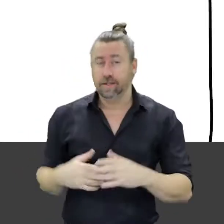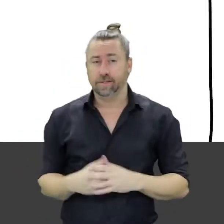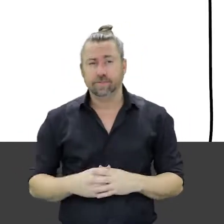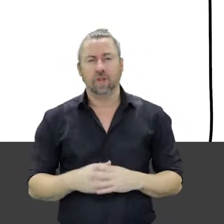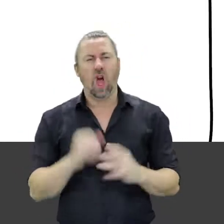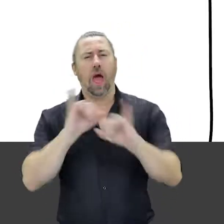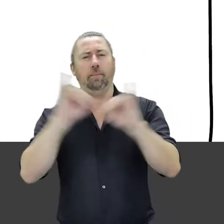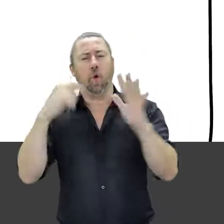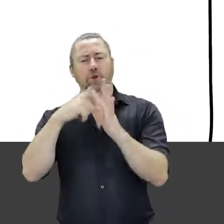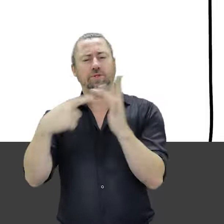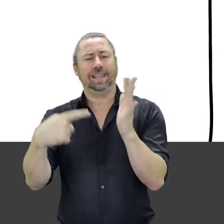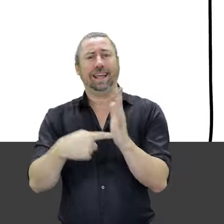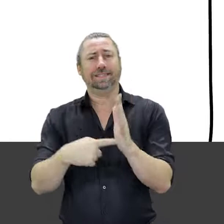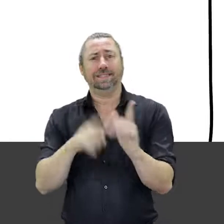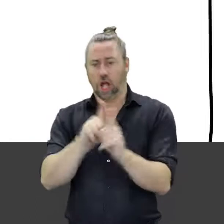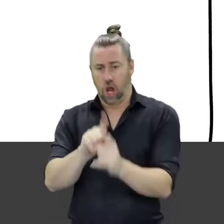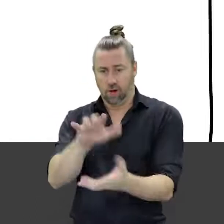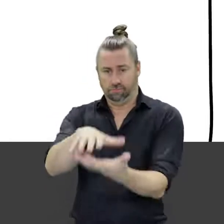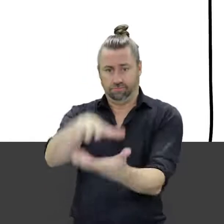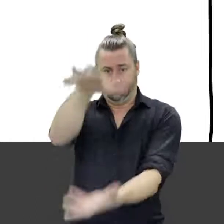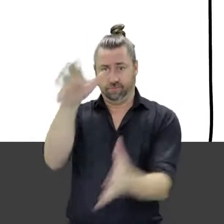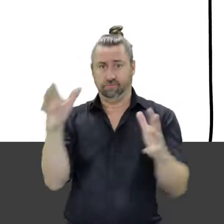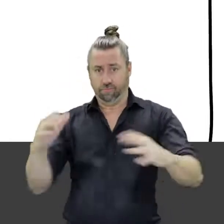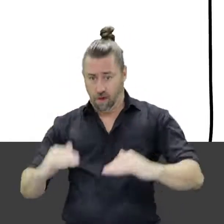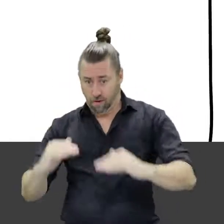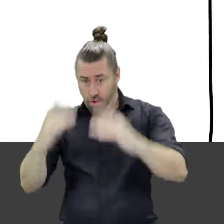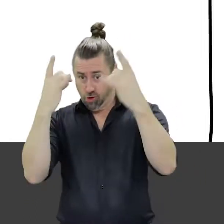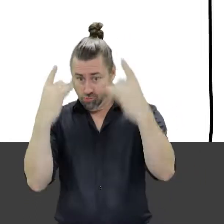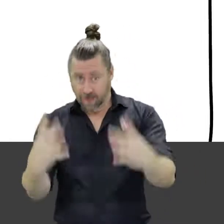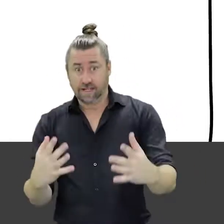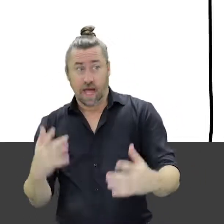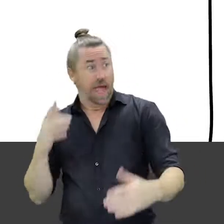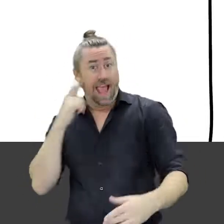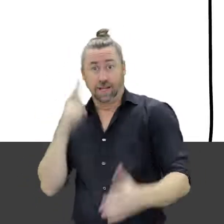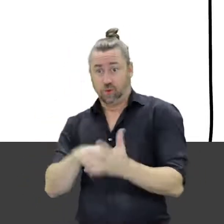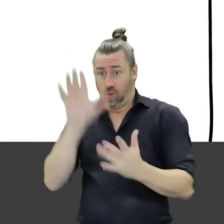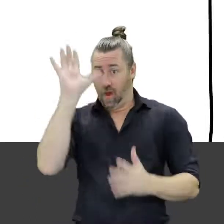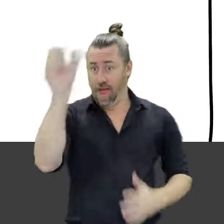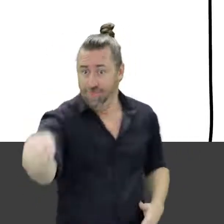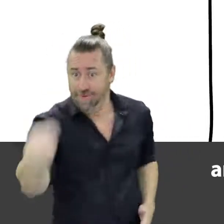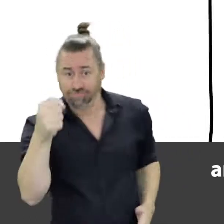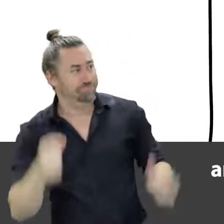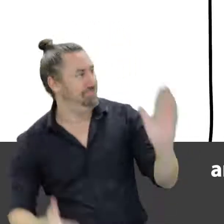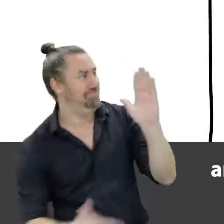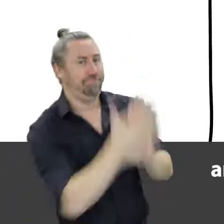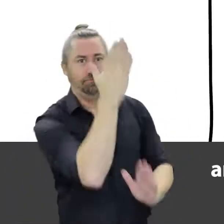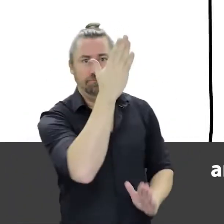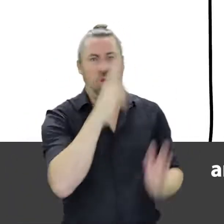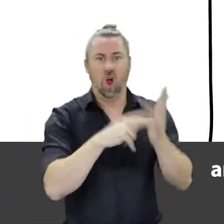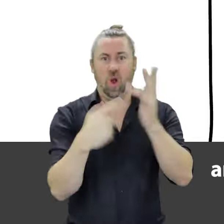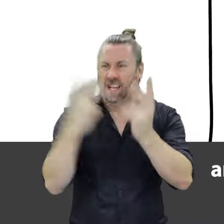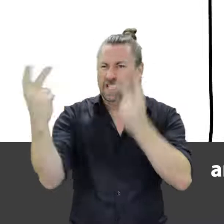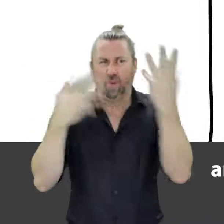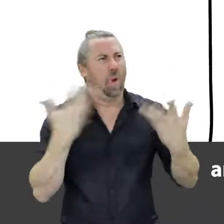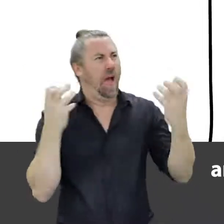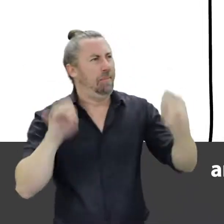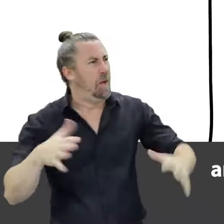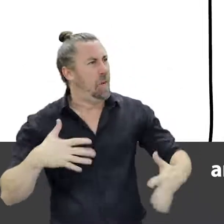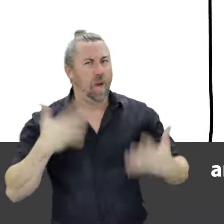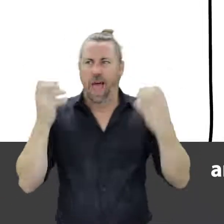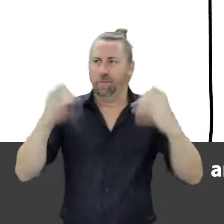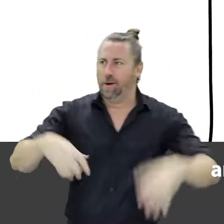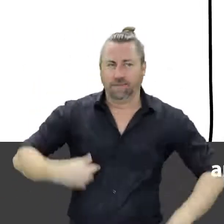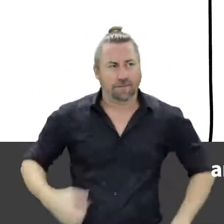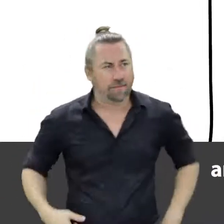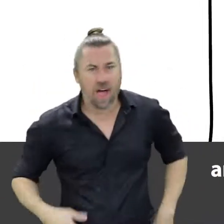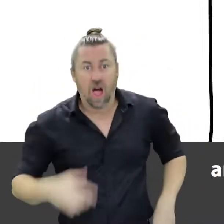located somewhere that will be easily accessible in case you need to evacuate quickly, and easy to find for a friend or neighbor in